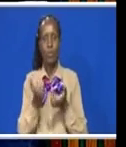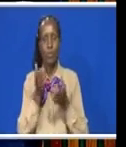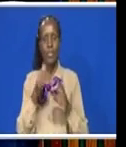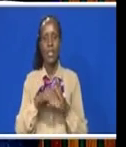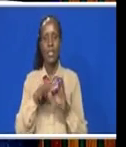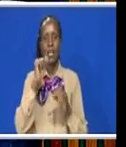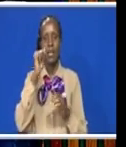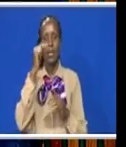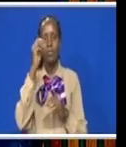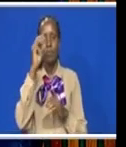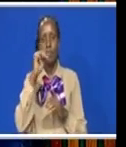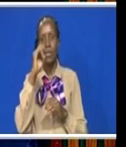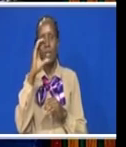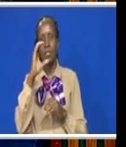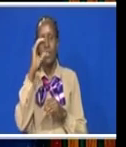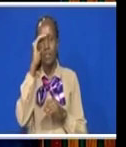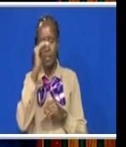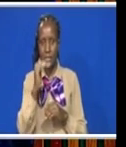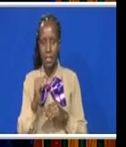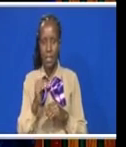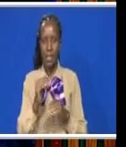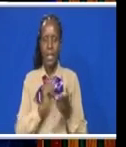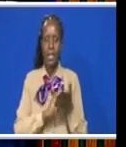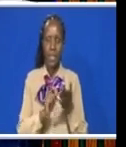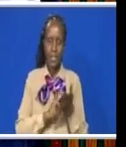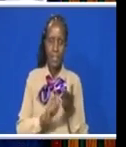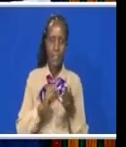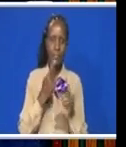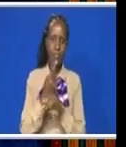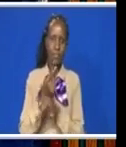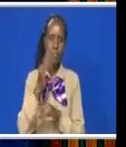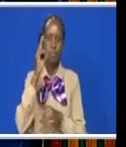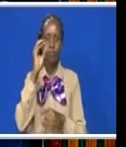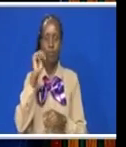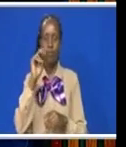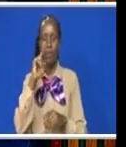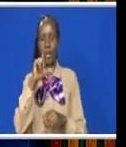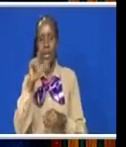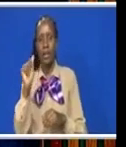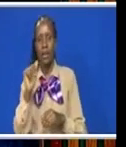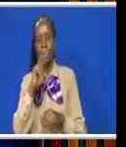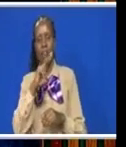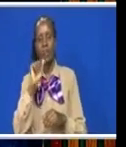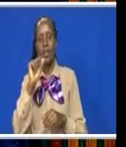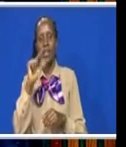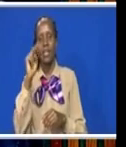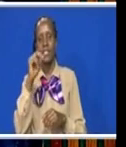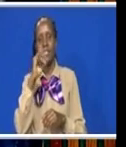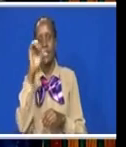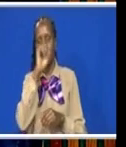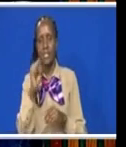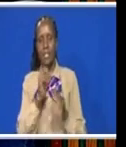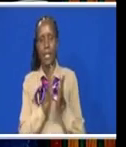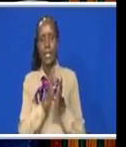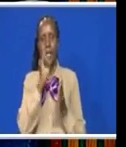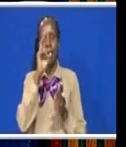structure, the concept of writing chemical formulae, the valencies, the ion formation. Then